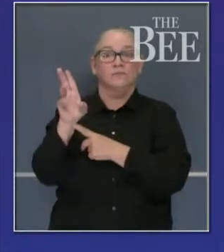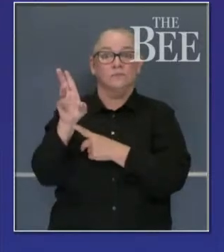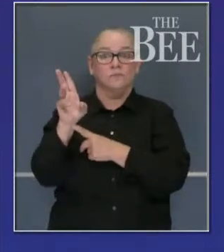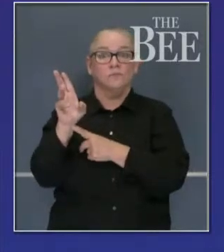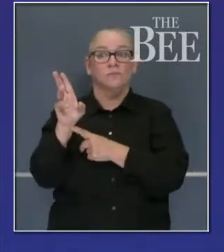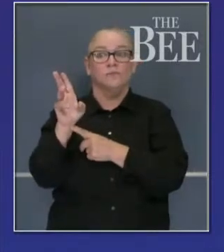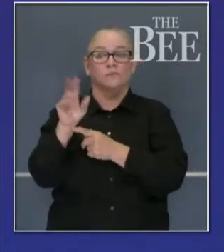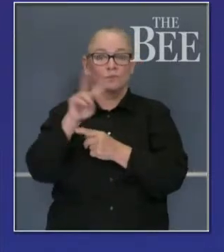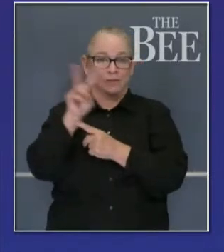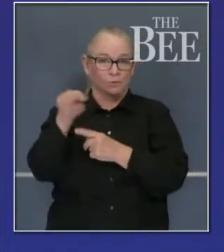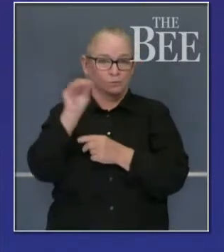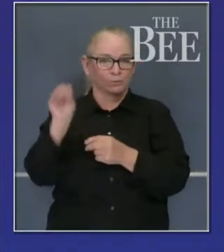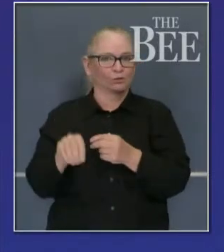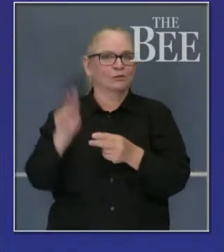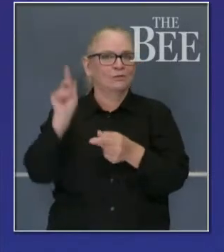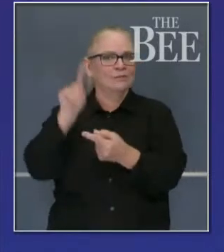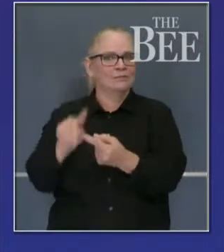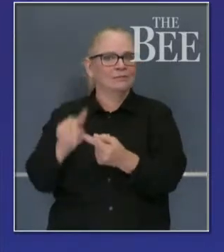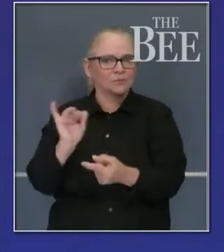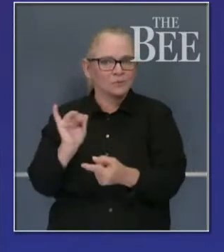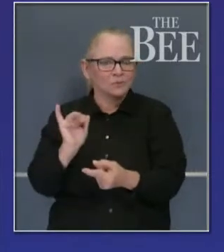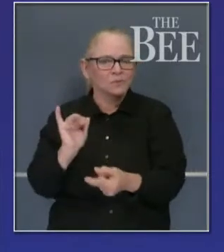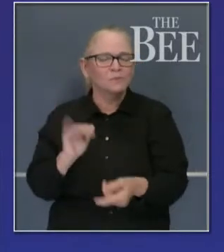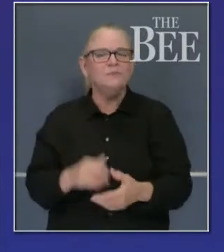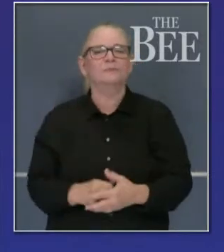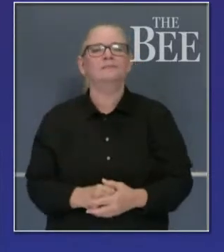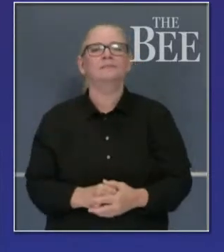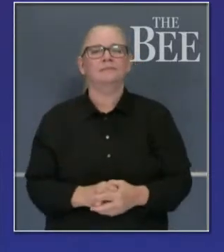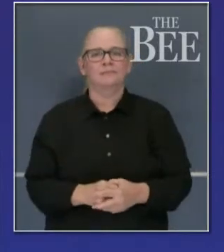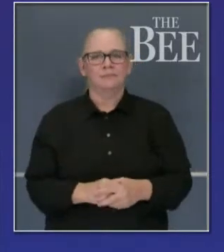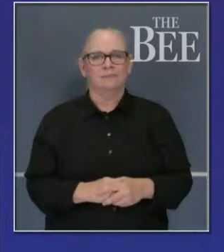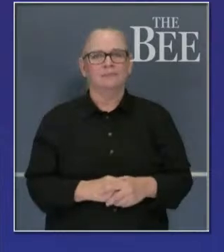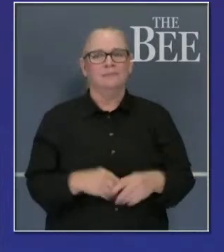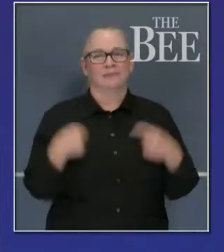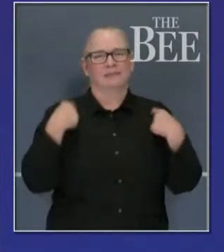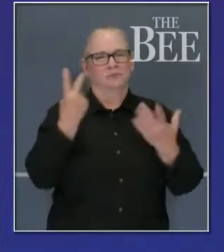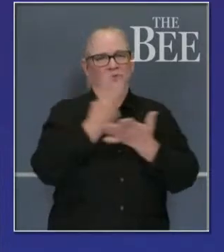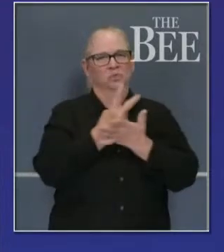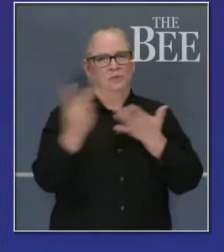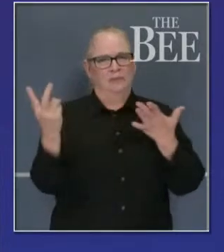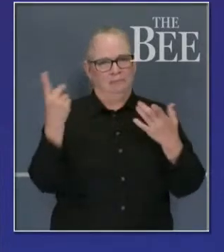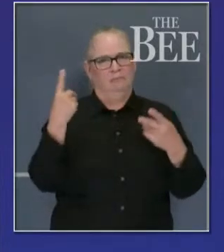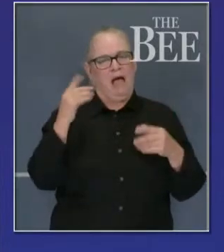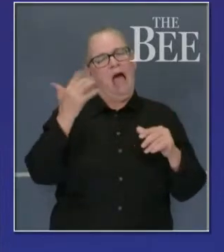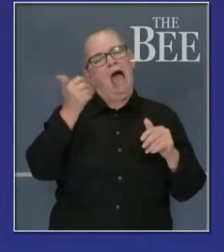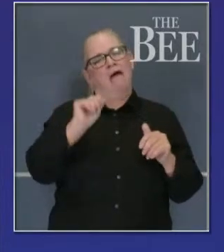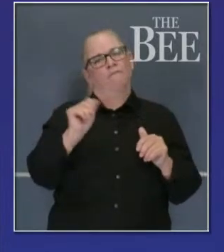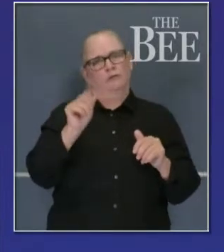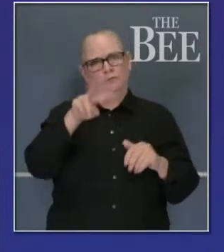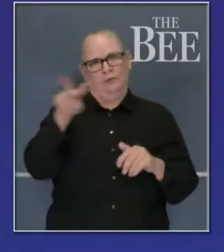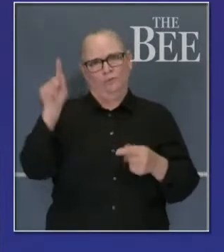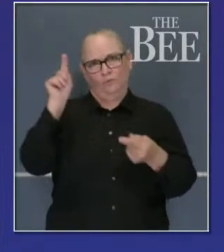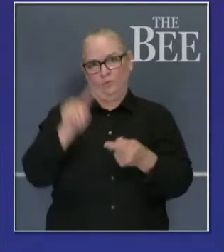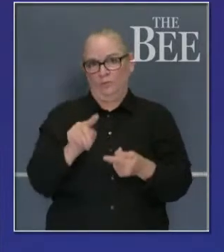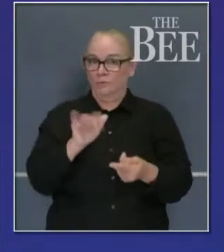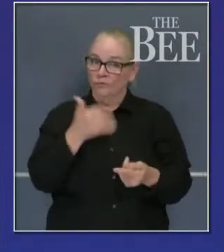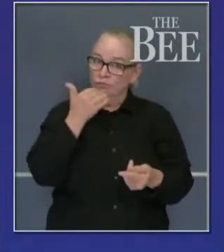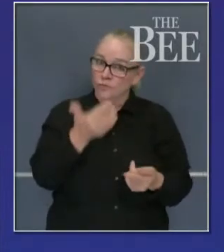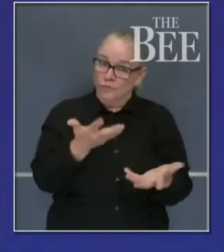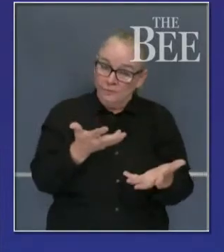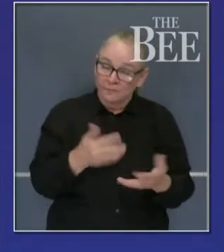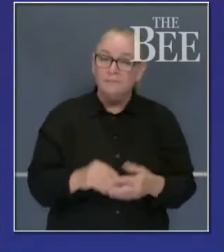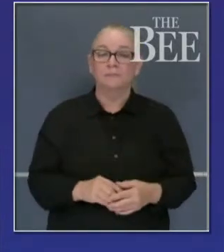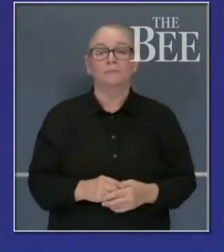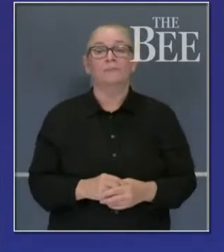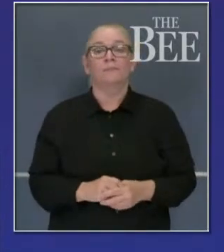22% decrease in ICU patients over the last 14 days. And our ICU critical care